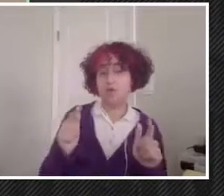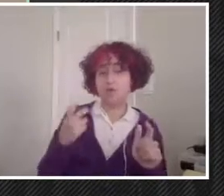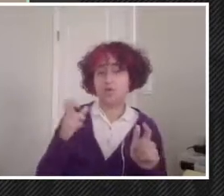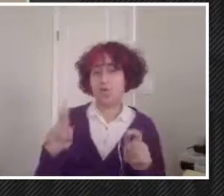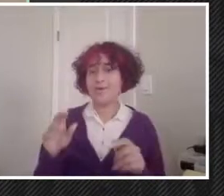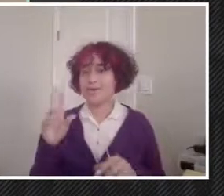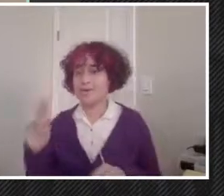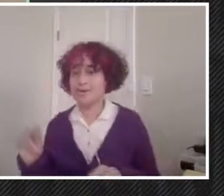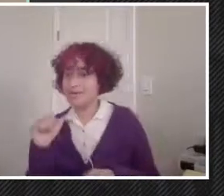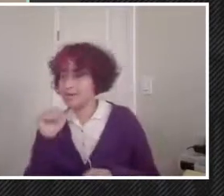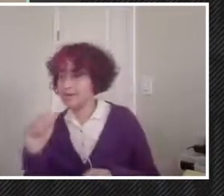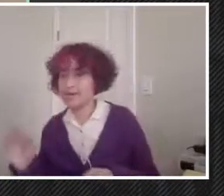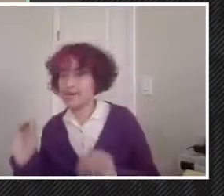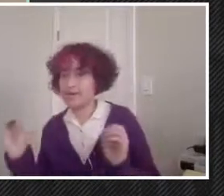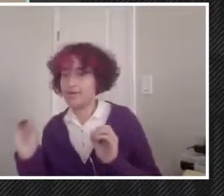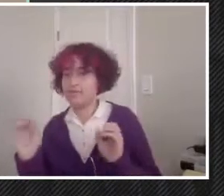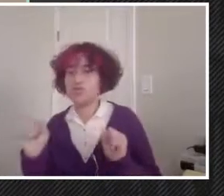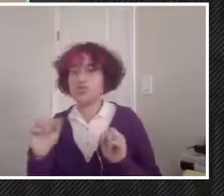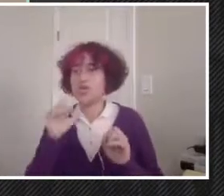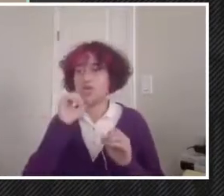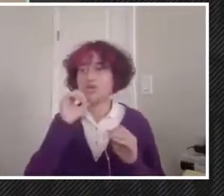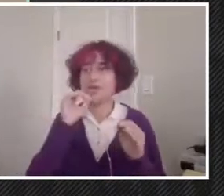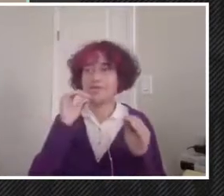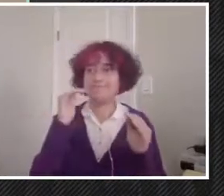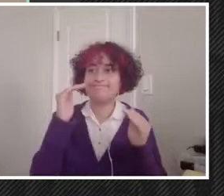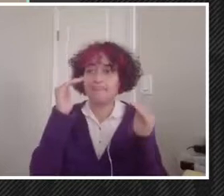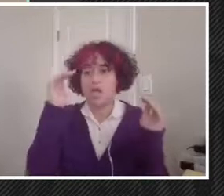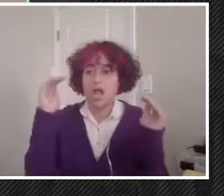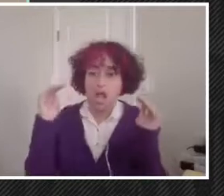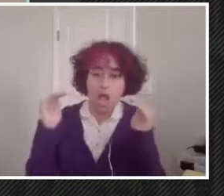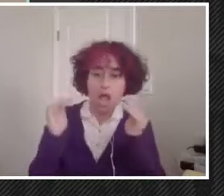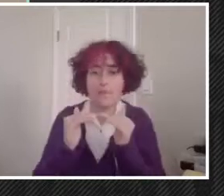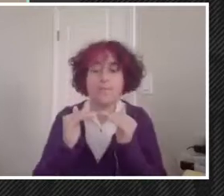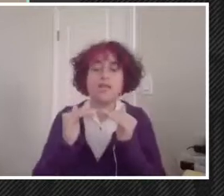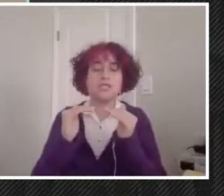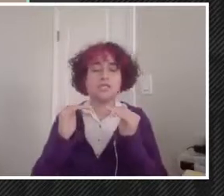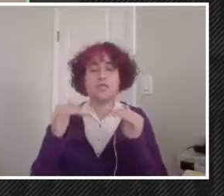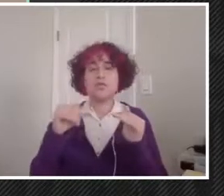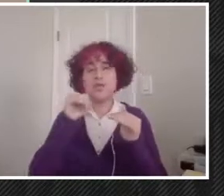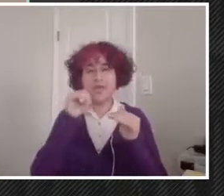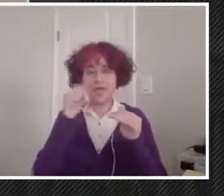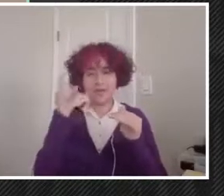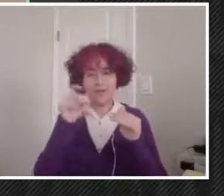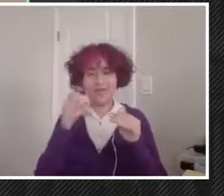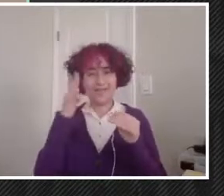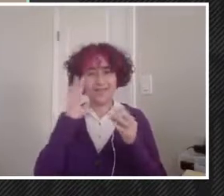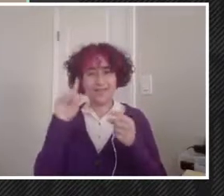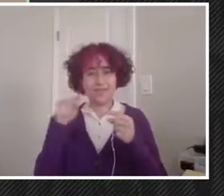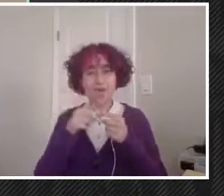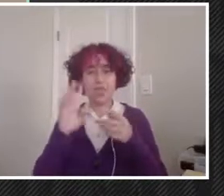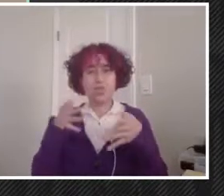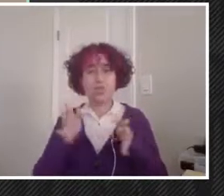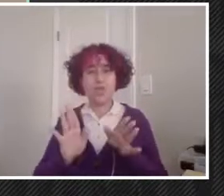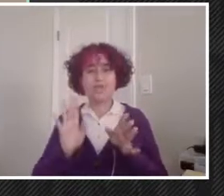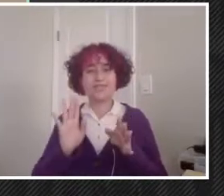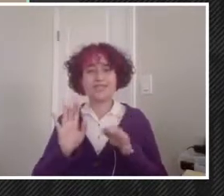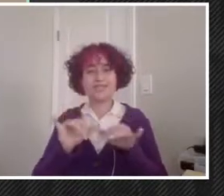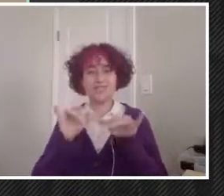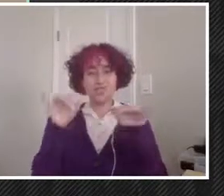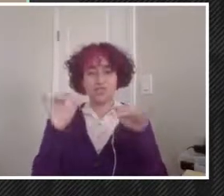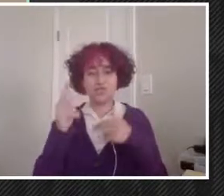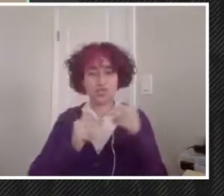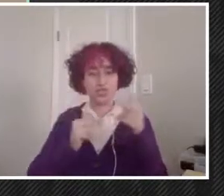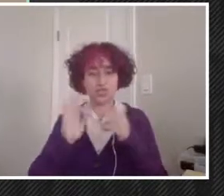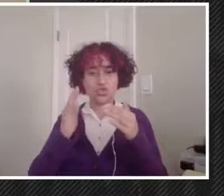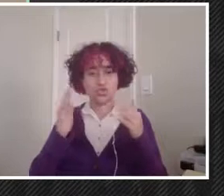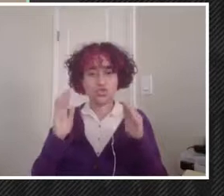don't compromise on these values and principles. We have to think about the ways that these structures impact Black boys, and we have to focus on that